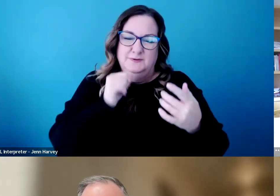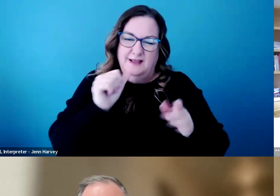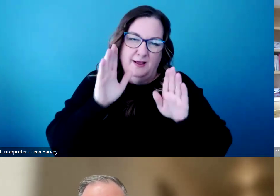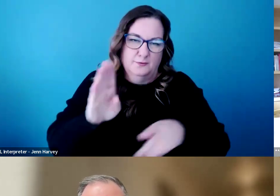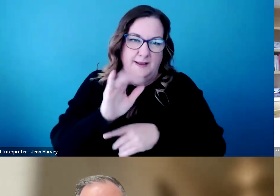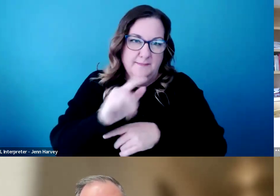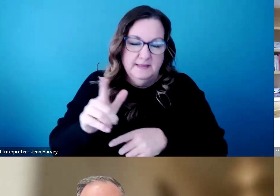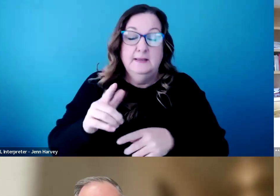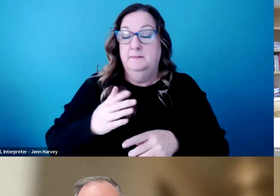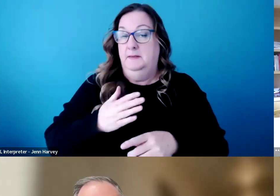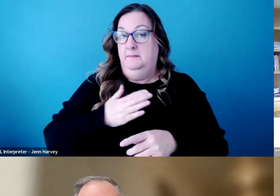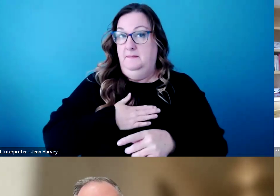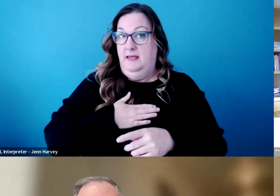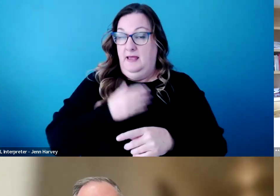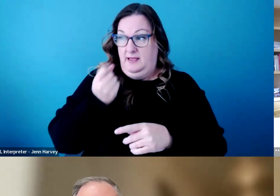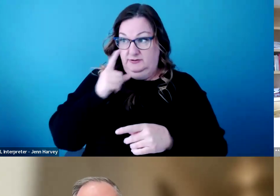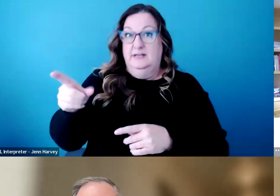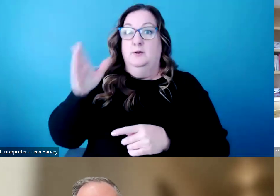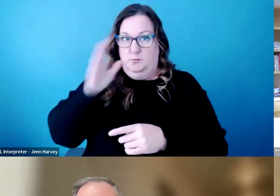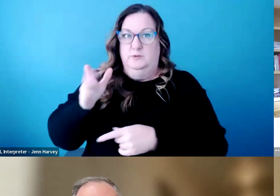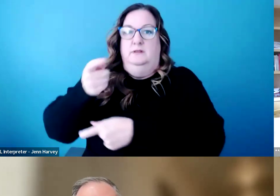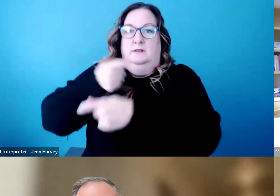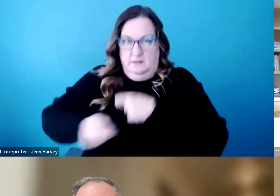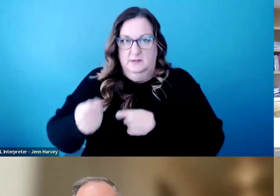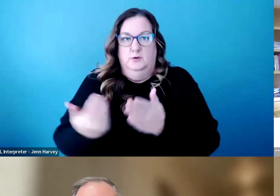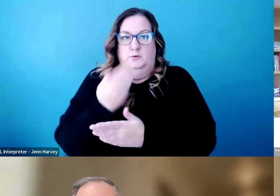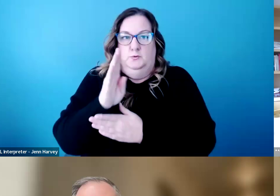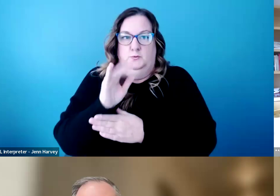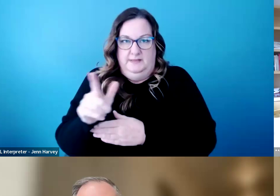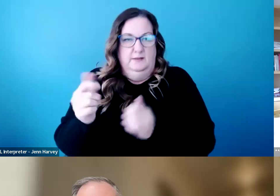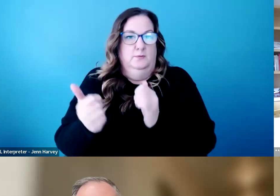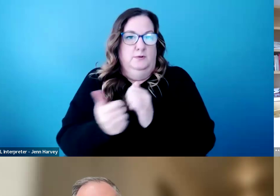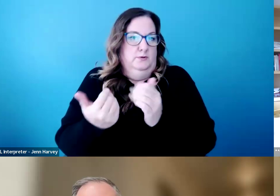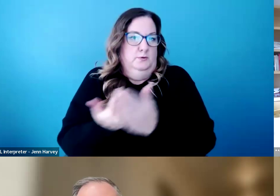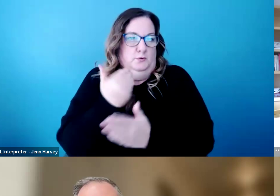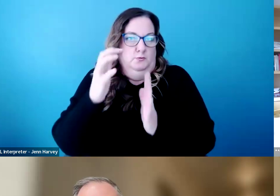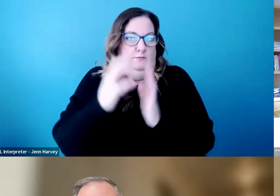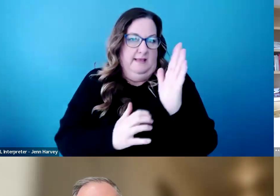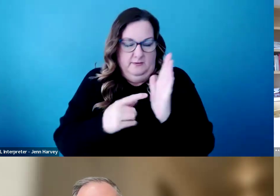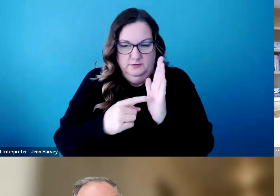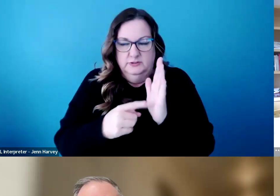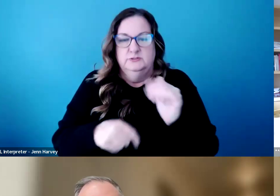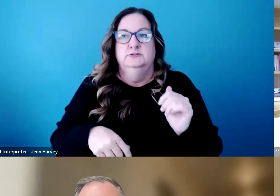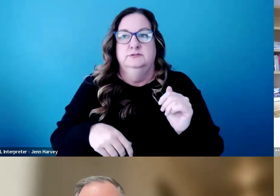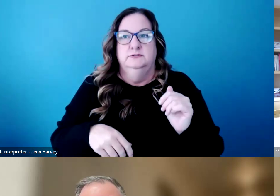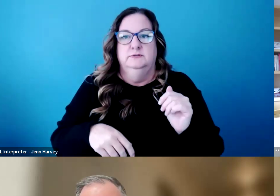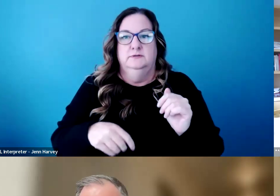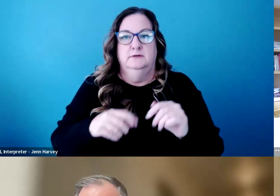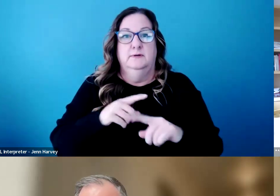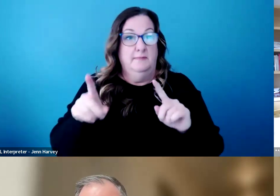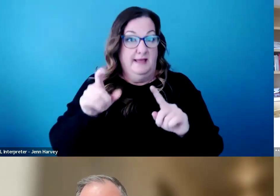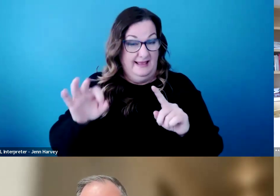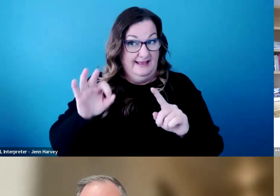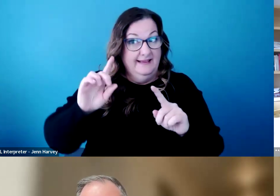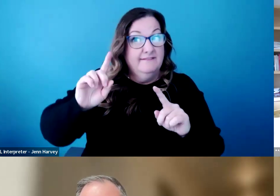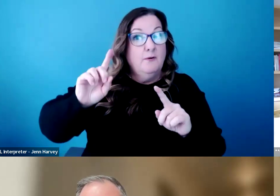to be a change that should improve it. If it does just make it so that it would be a medical exemption, I would